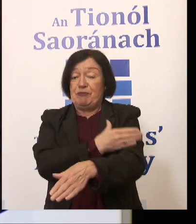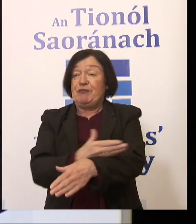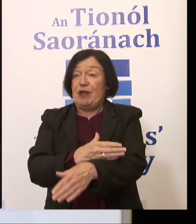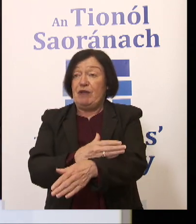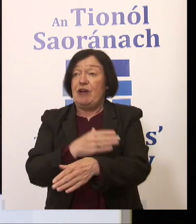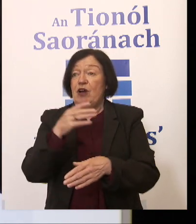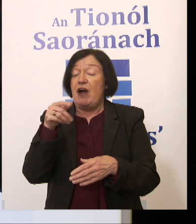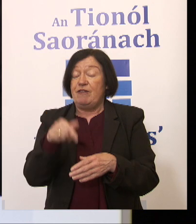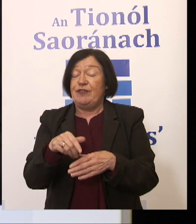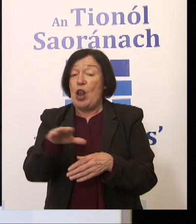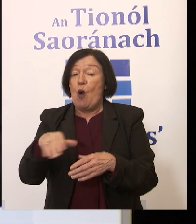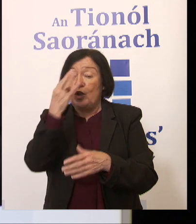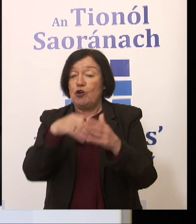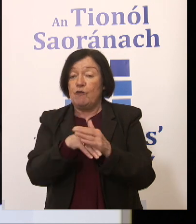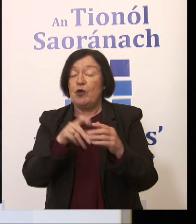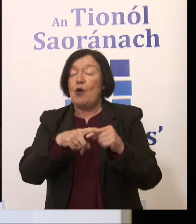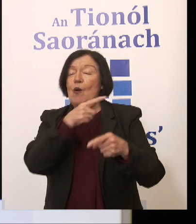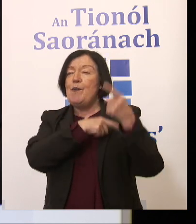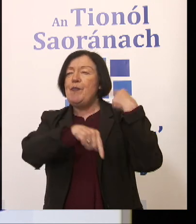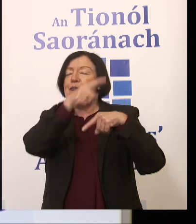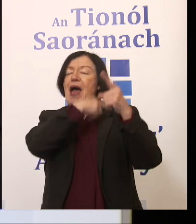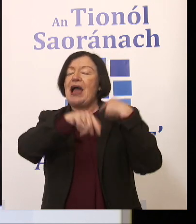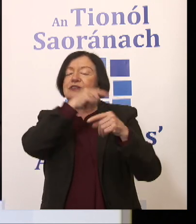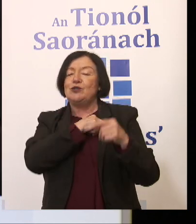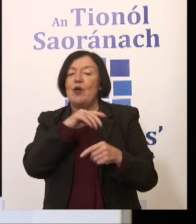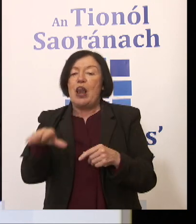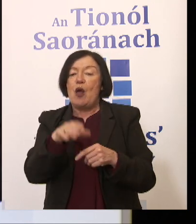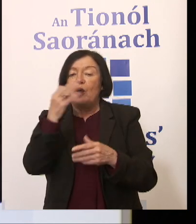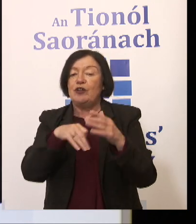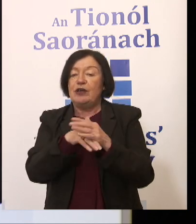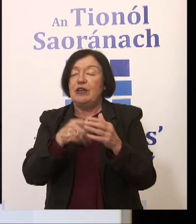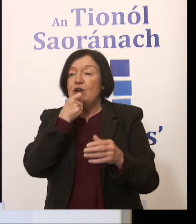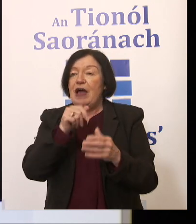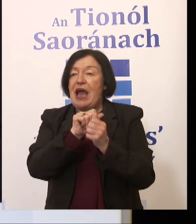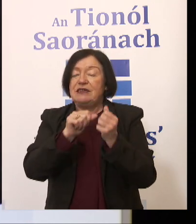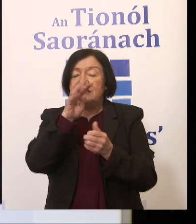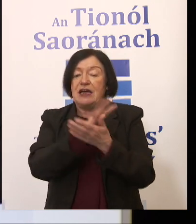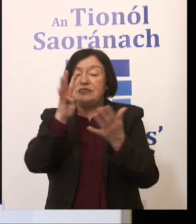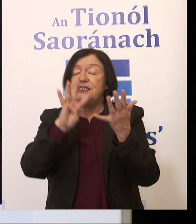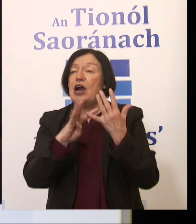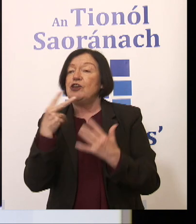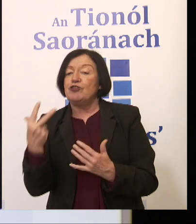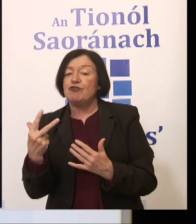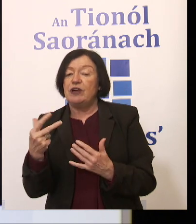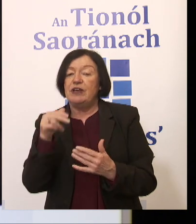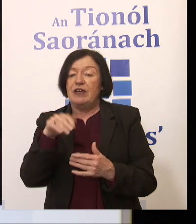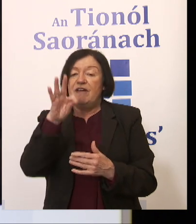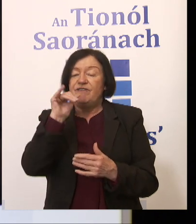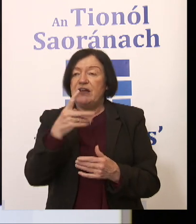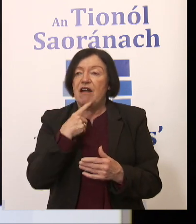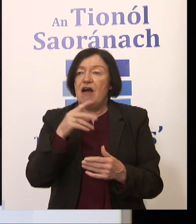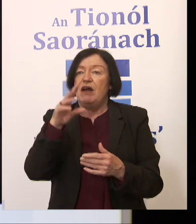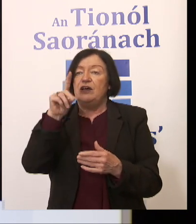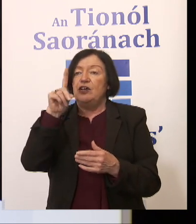government itself. We're going back through, the Local Government Dublin Act in 1993, which put in place Fingal, South Dublin, Dún